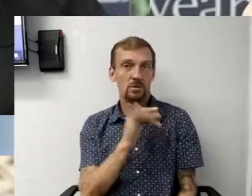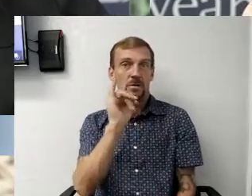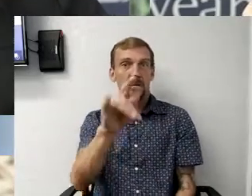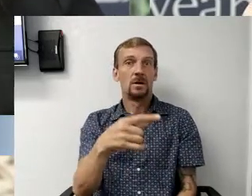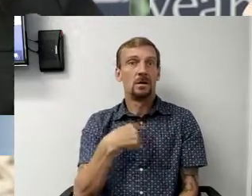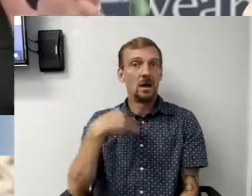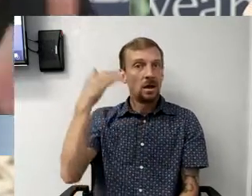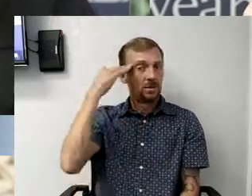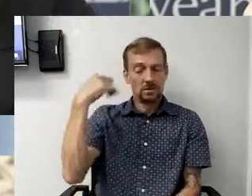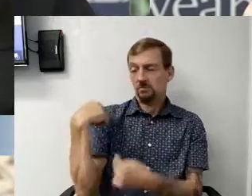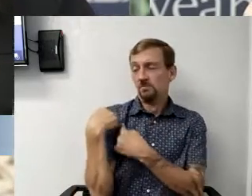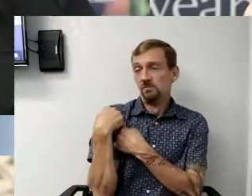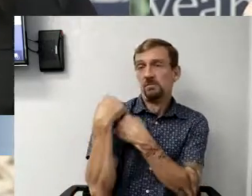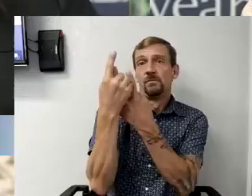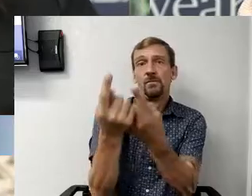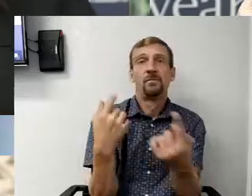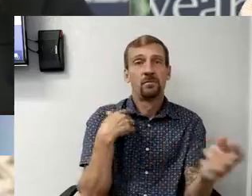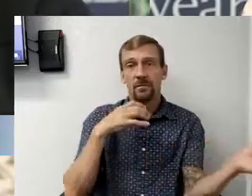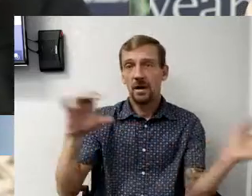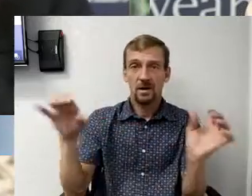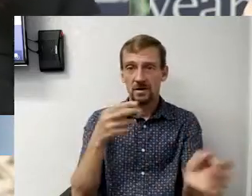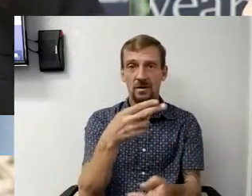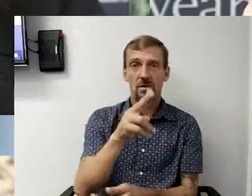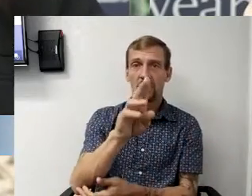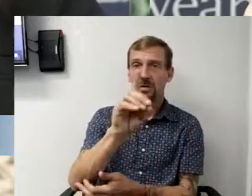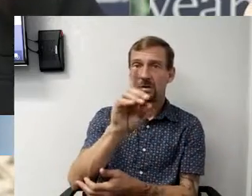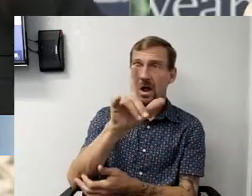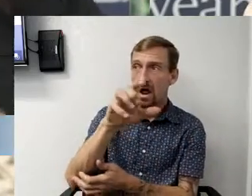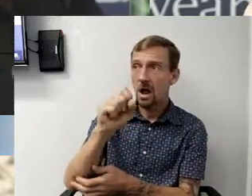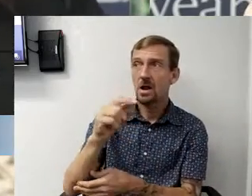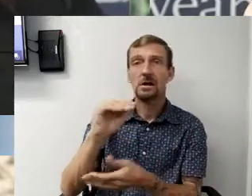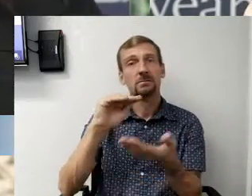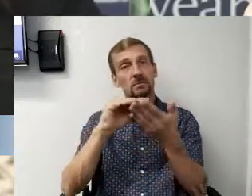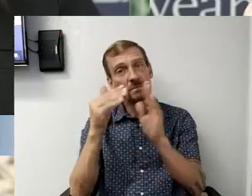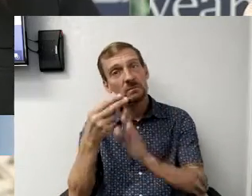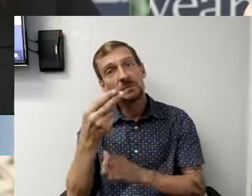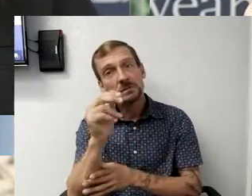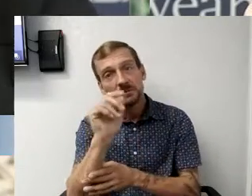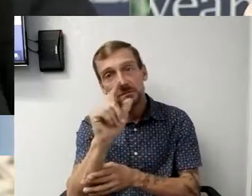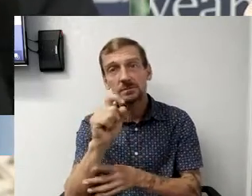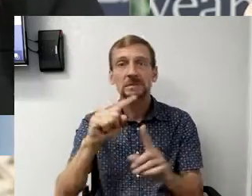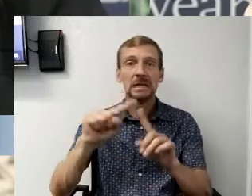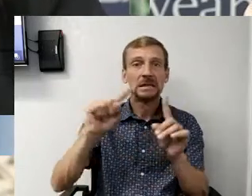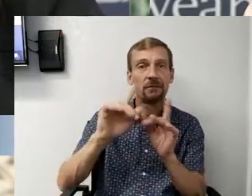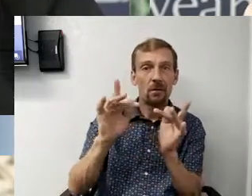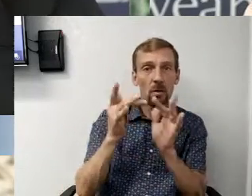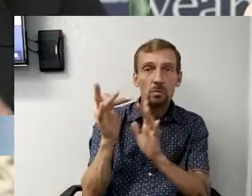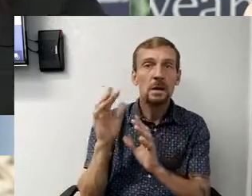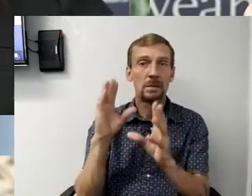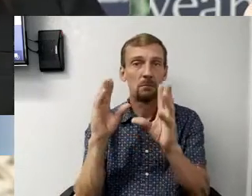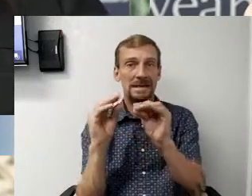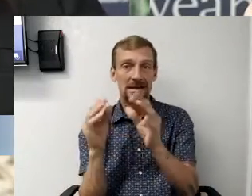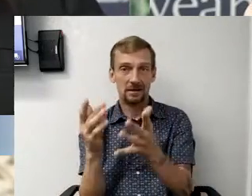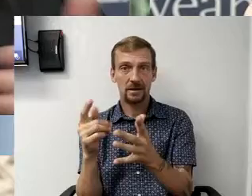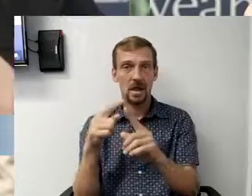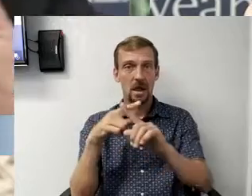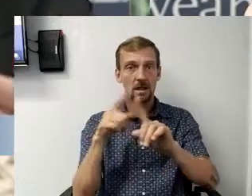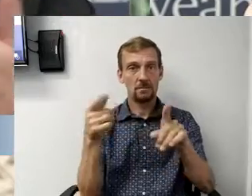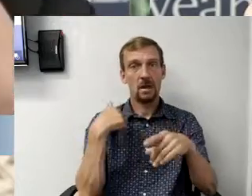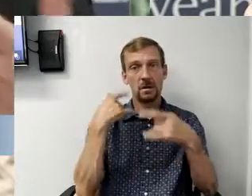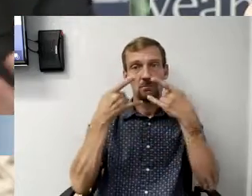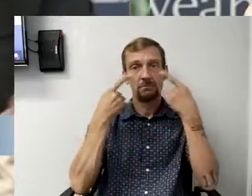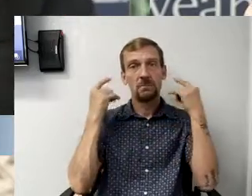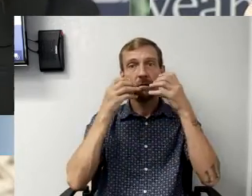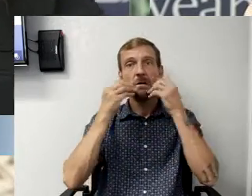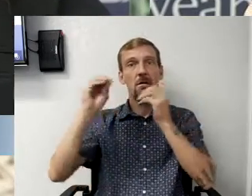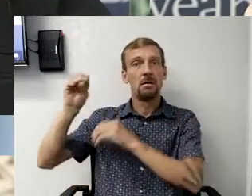whole pandemic, as we've done these huddles and we've done these town halls and the different webinars, we've just taken them off so we